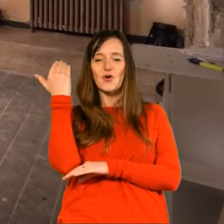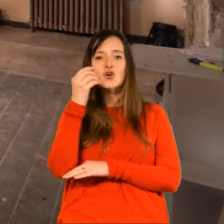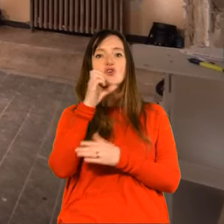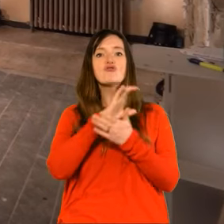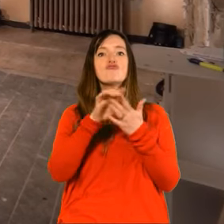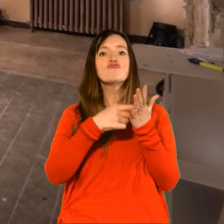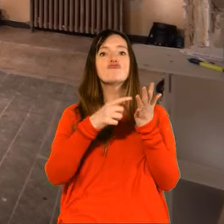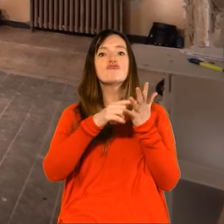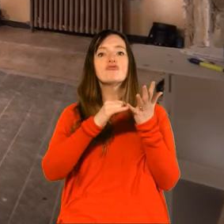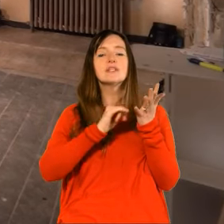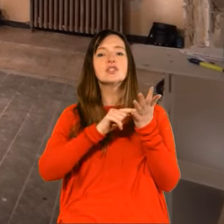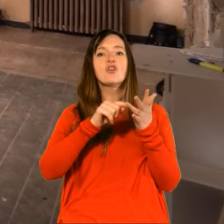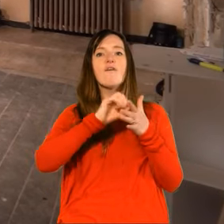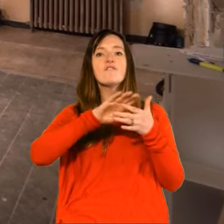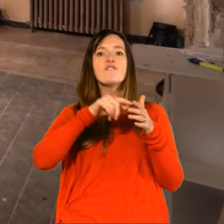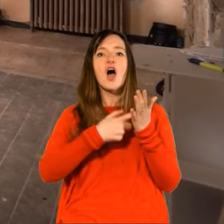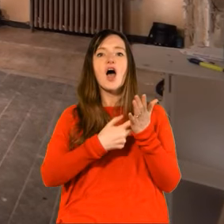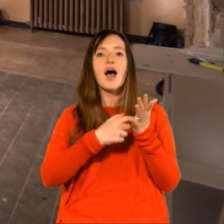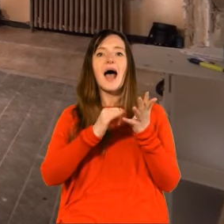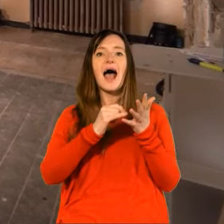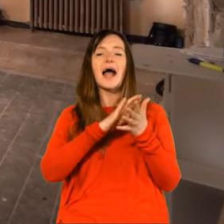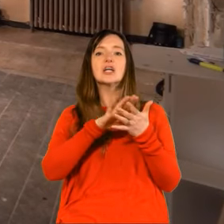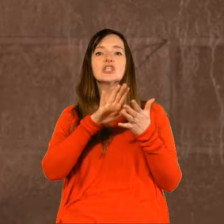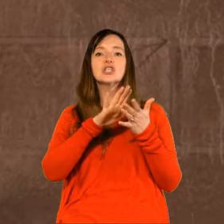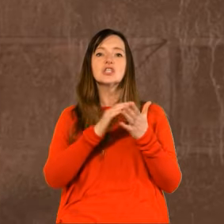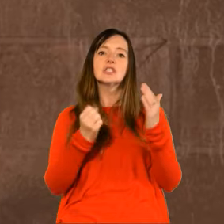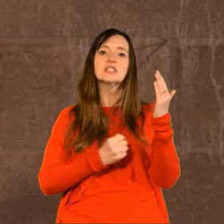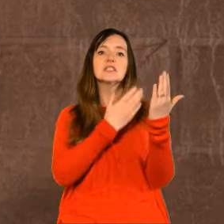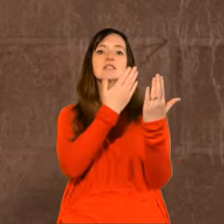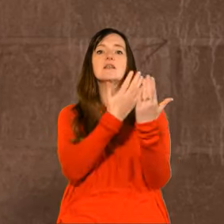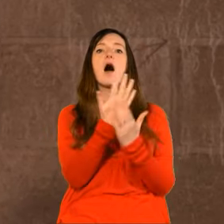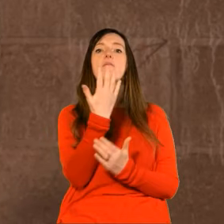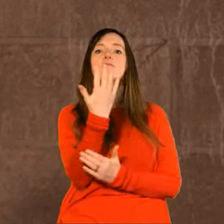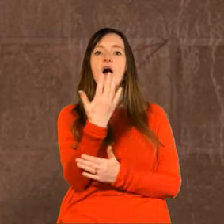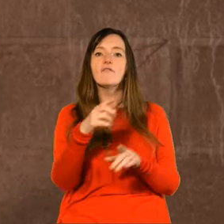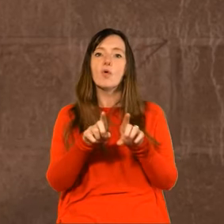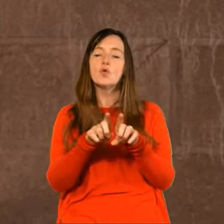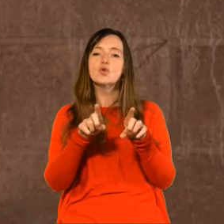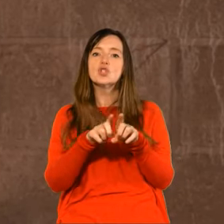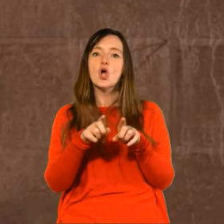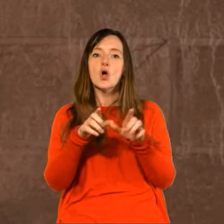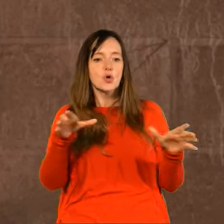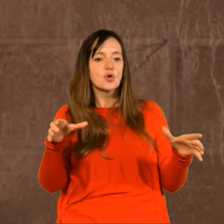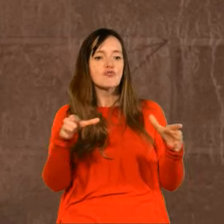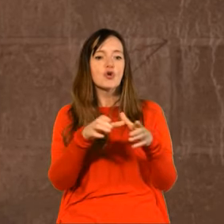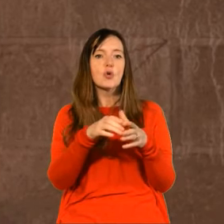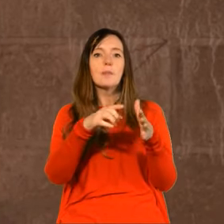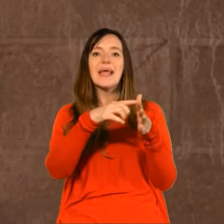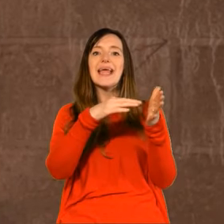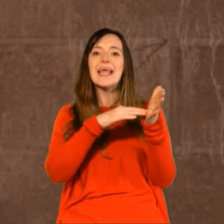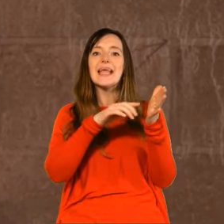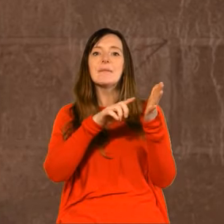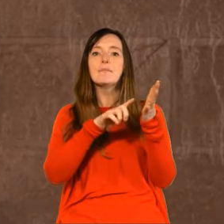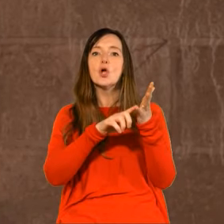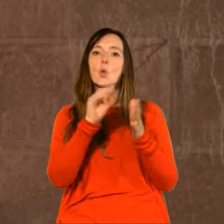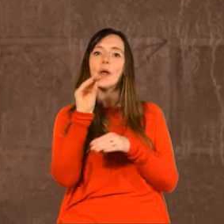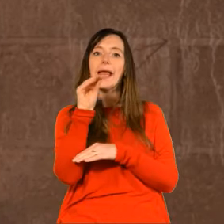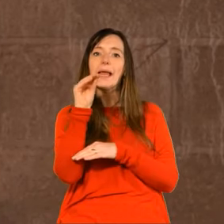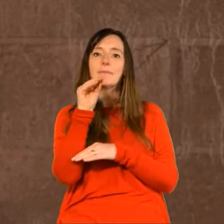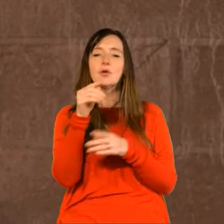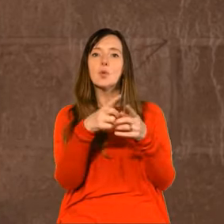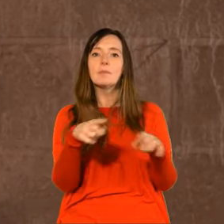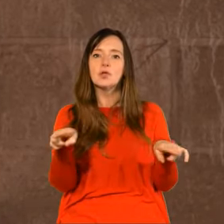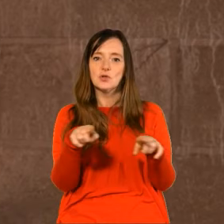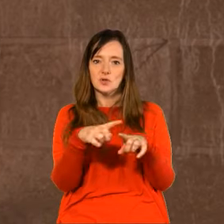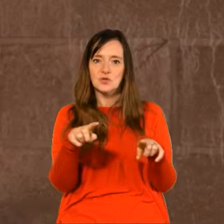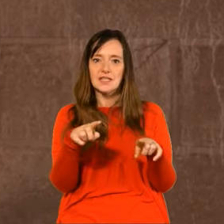be speaking to us from Psalm 5. And we're thrilled to have Emu bringing us our sung worship all this morning, as they have been this